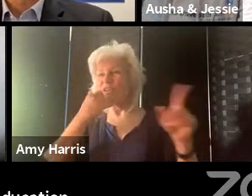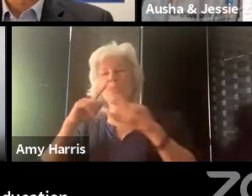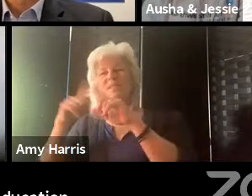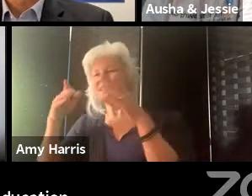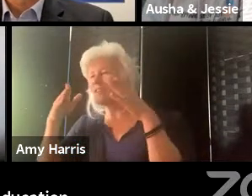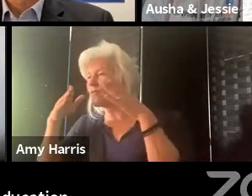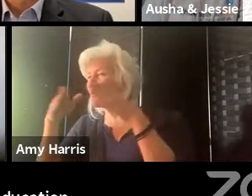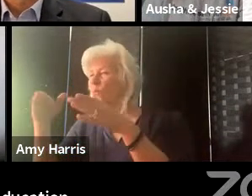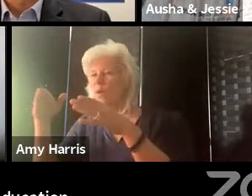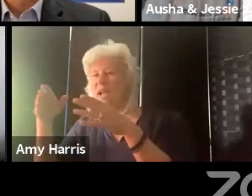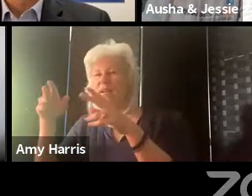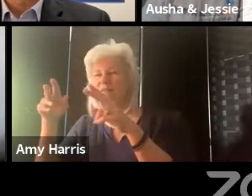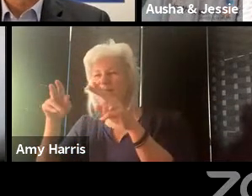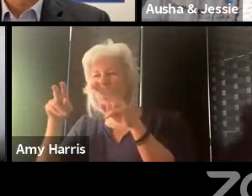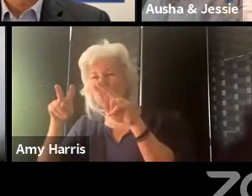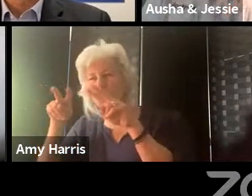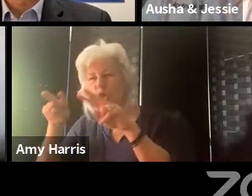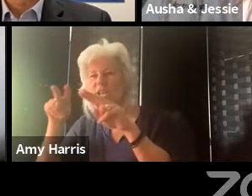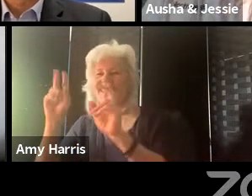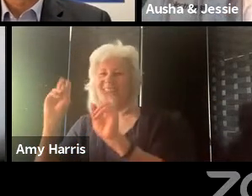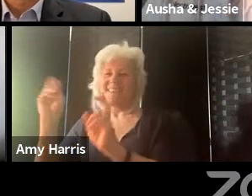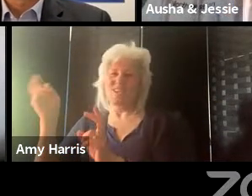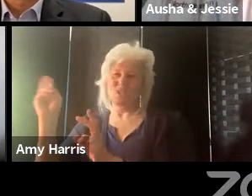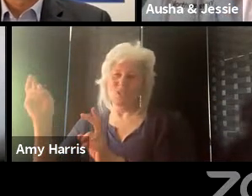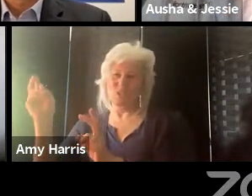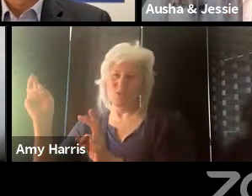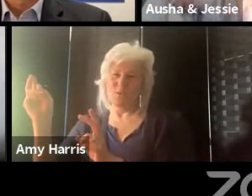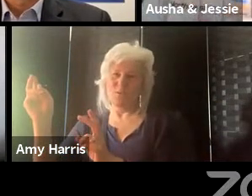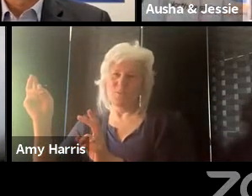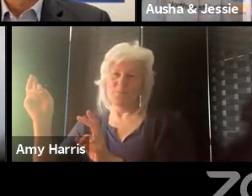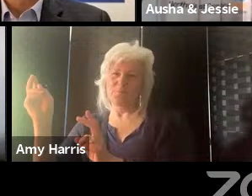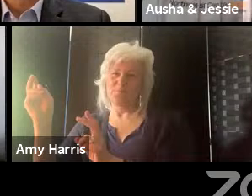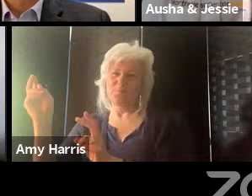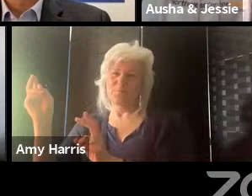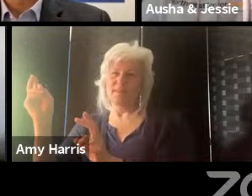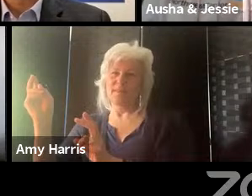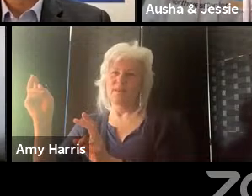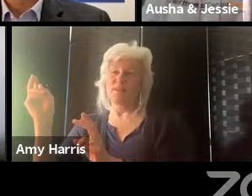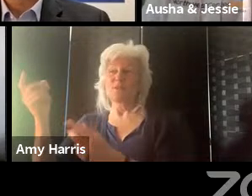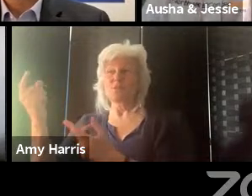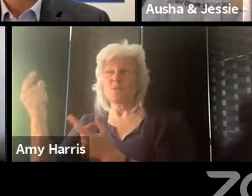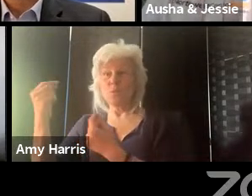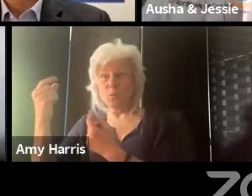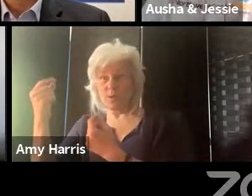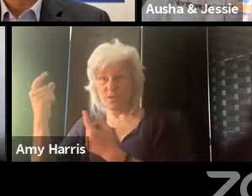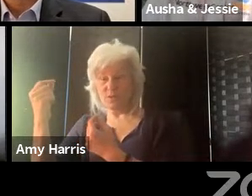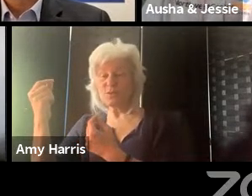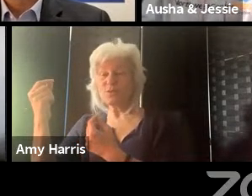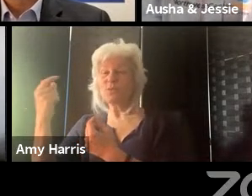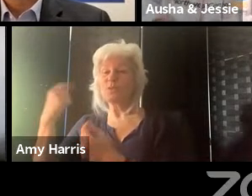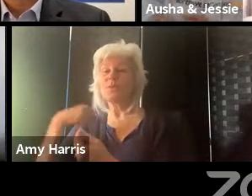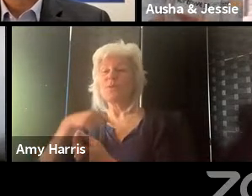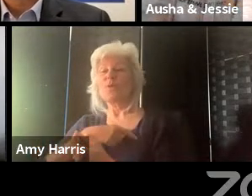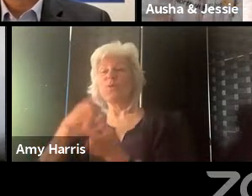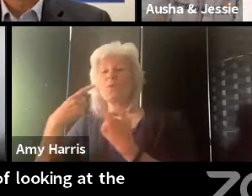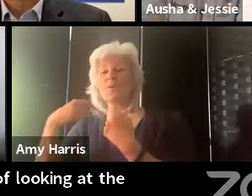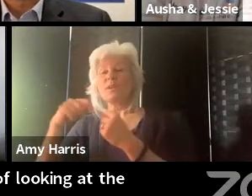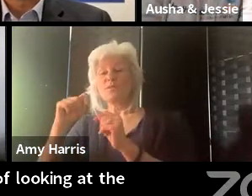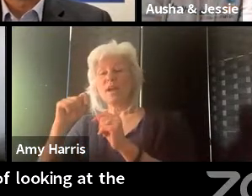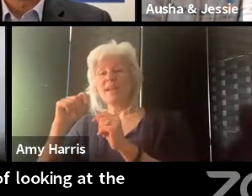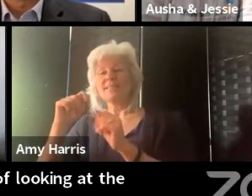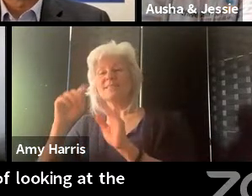looking at the issue. So what we had to do, we tried to make